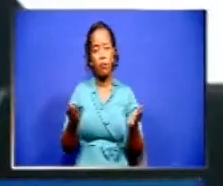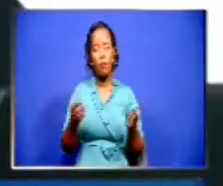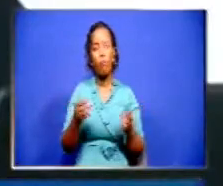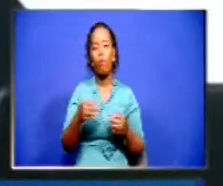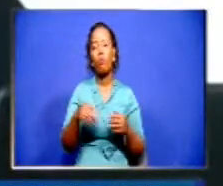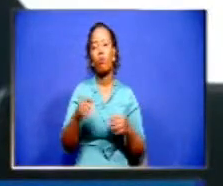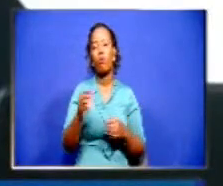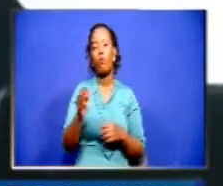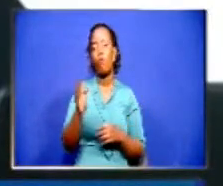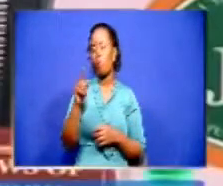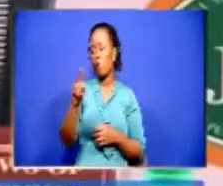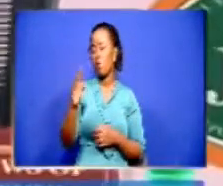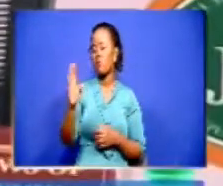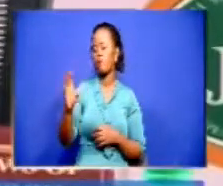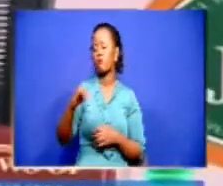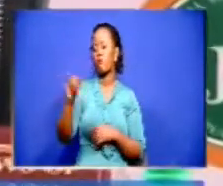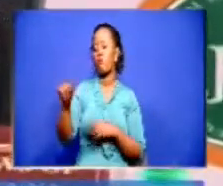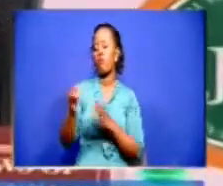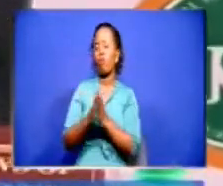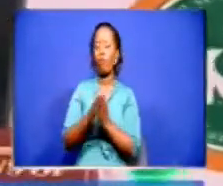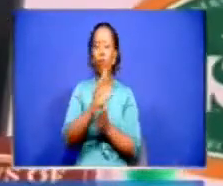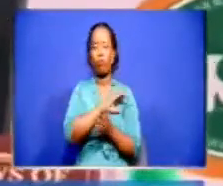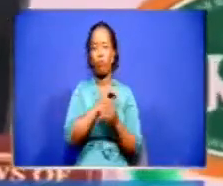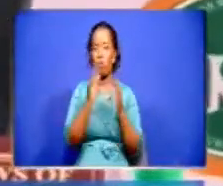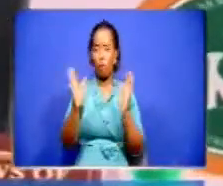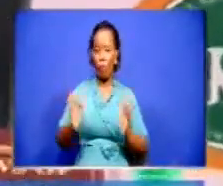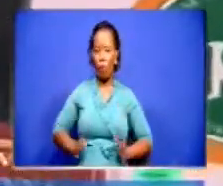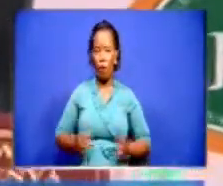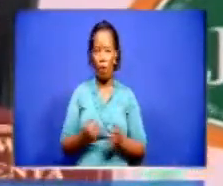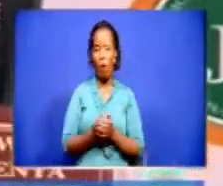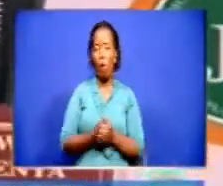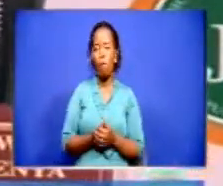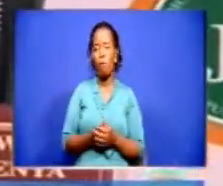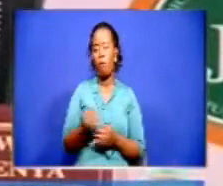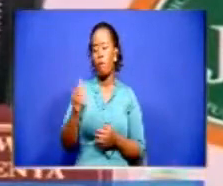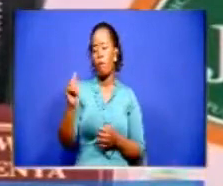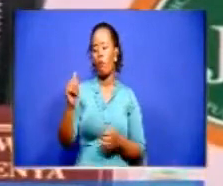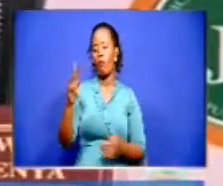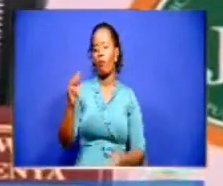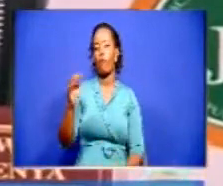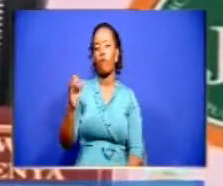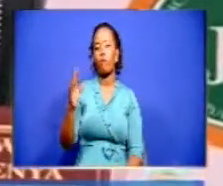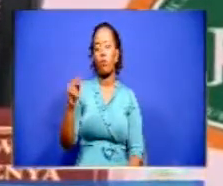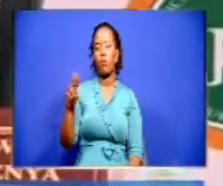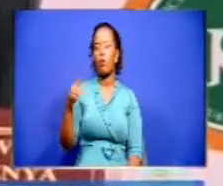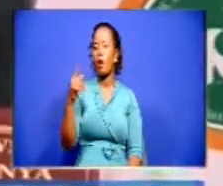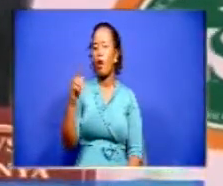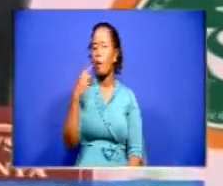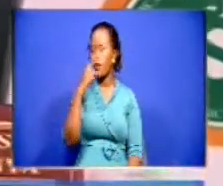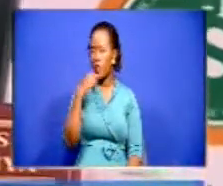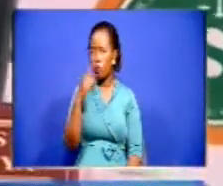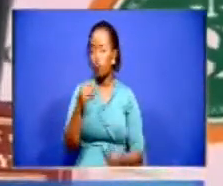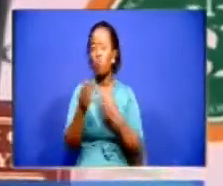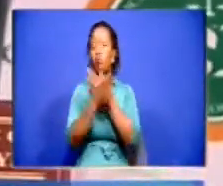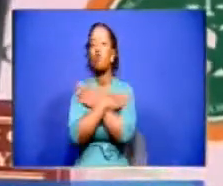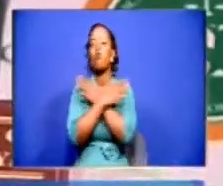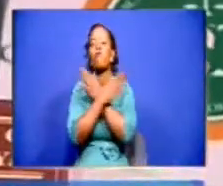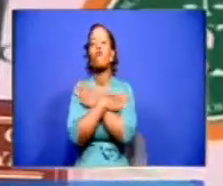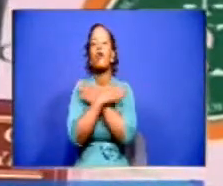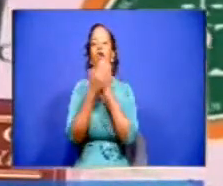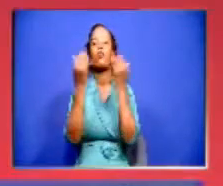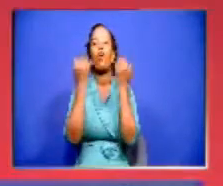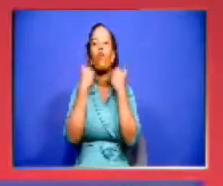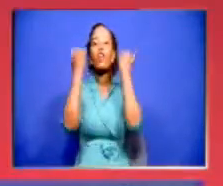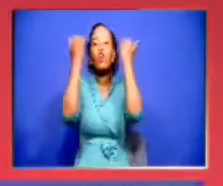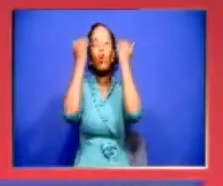acting CJ and commissioner, amicus curiae was a friend of the court. That is a